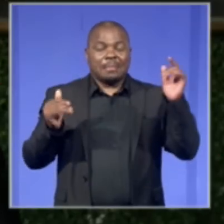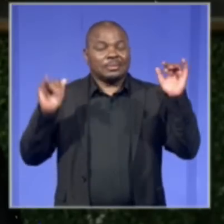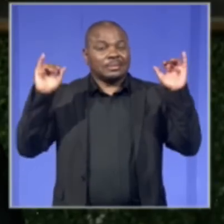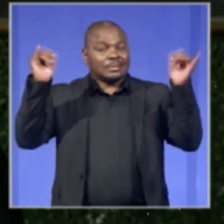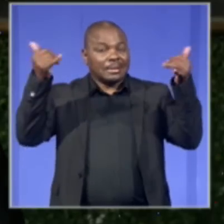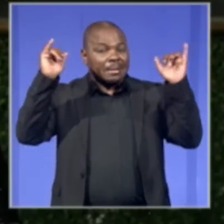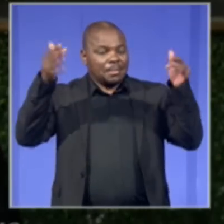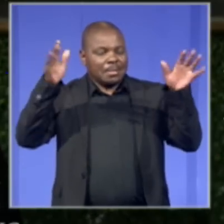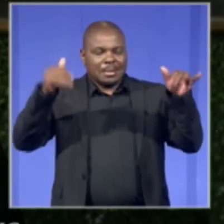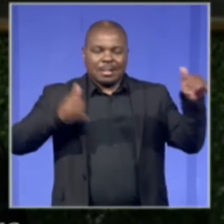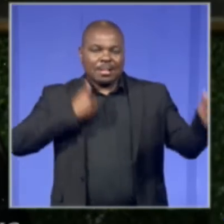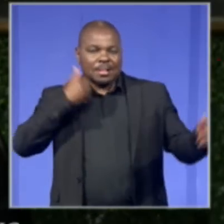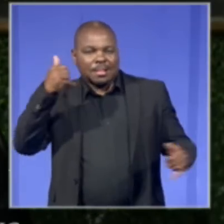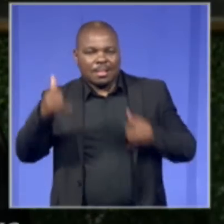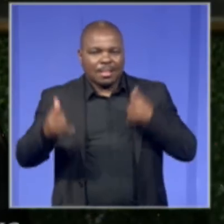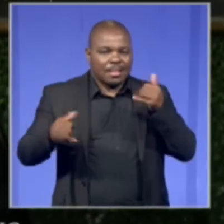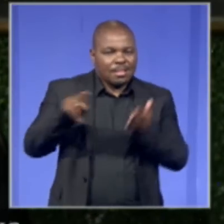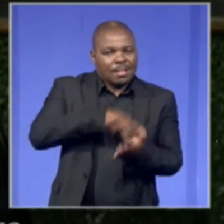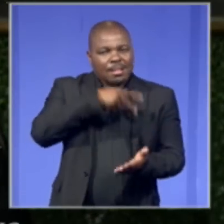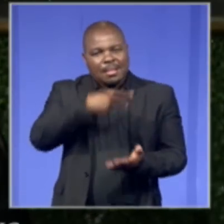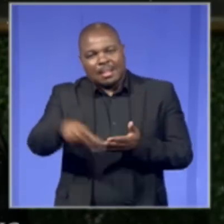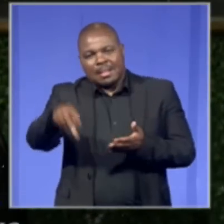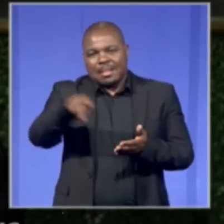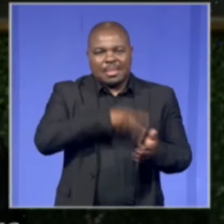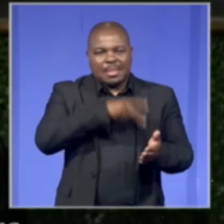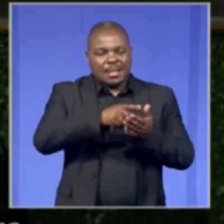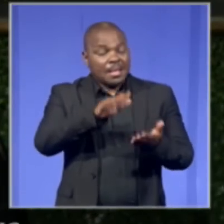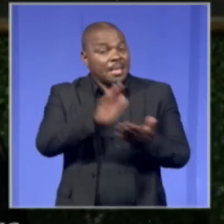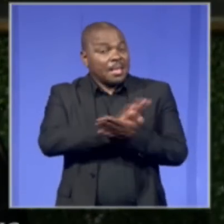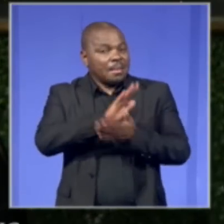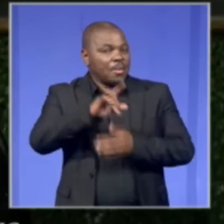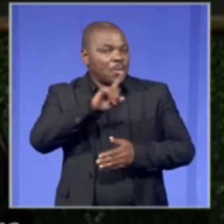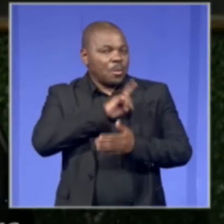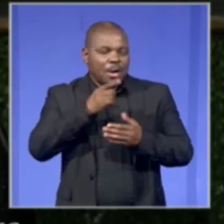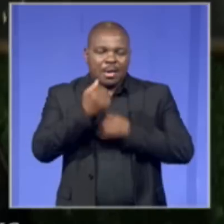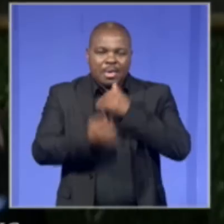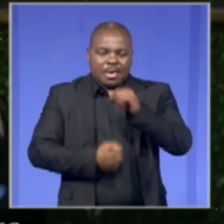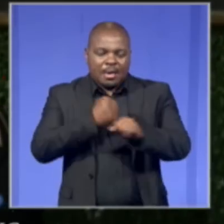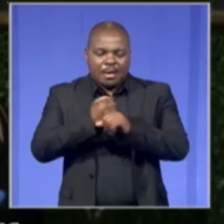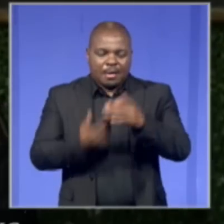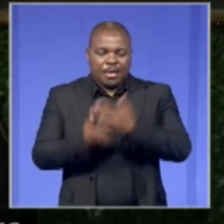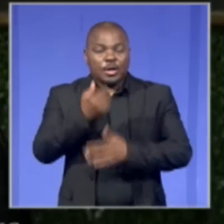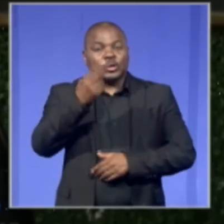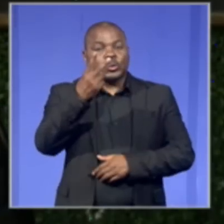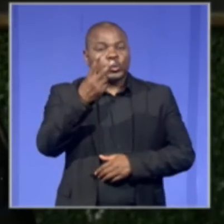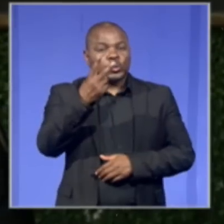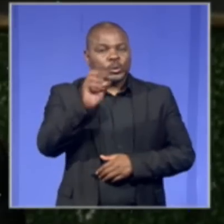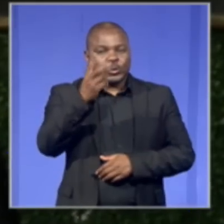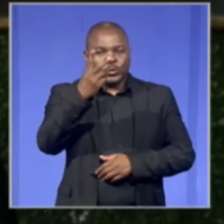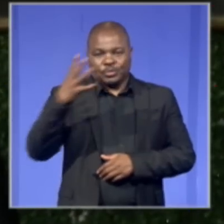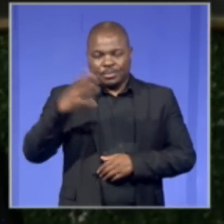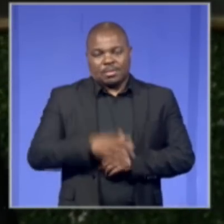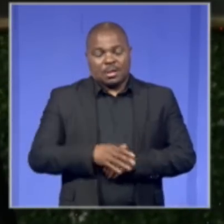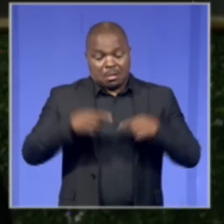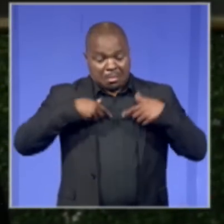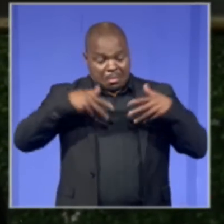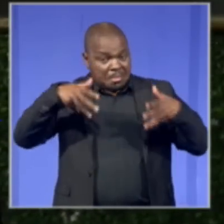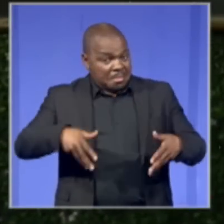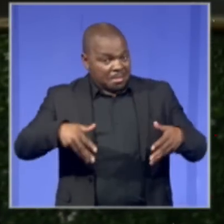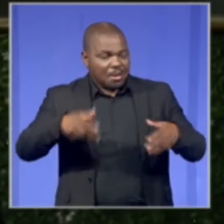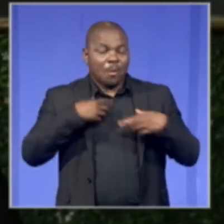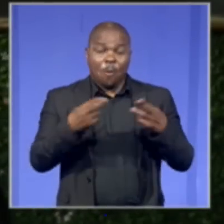ba itumetse ba dansa ba itumeletse gore ba tlile go bona ngwaga wa 2025 mme mo lefelong le re le mo go lone re